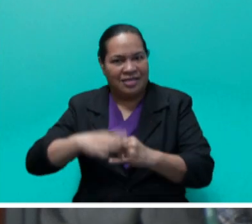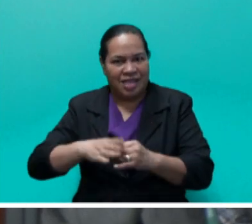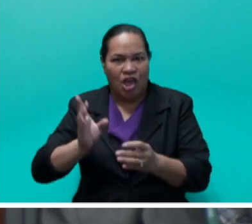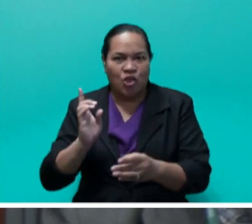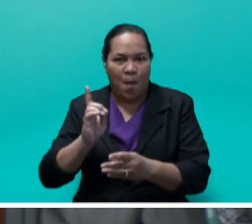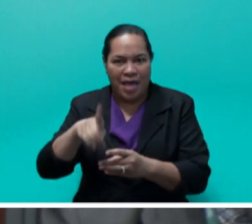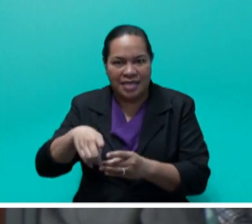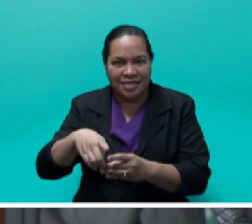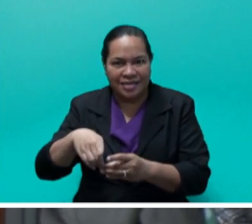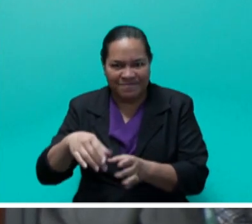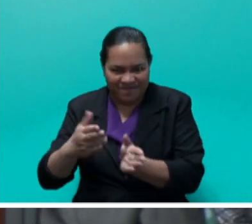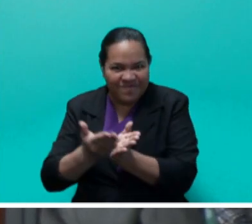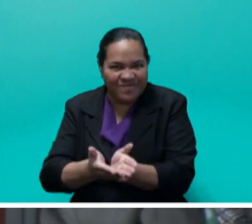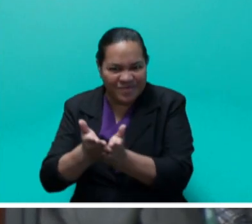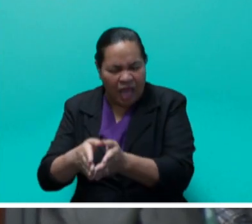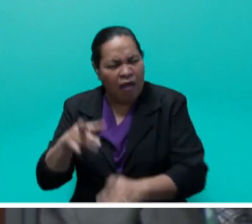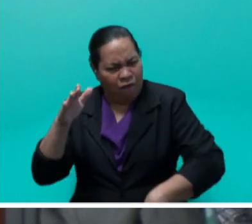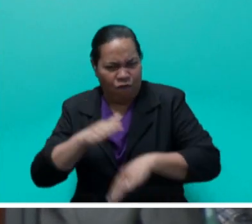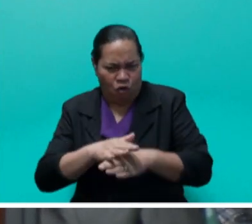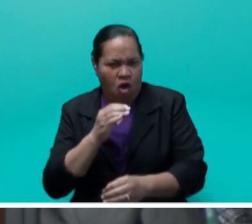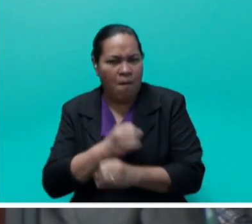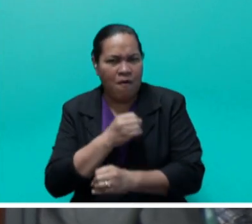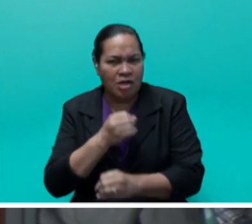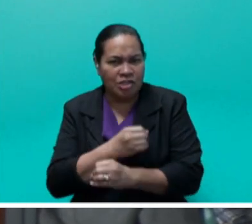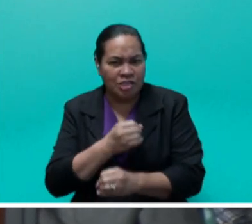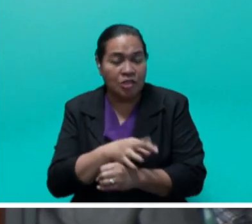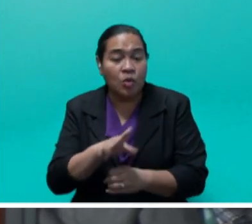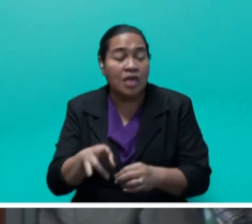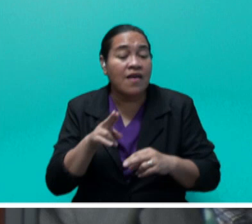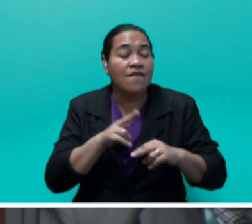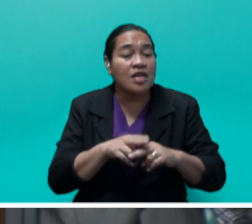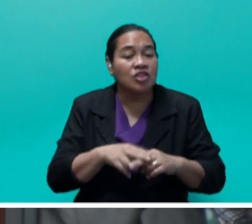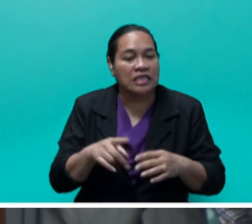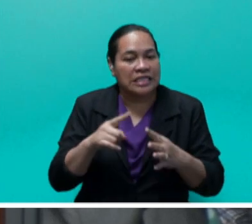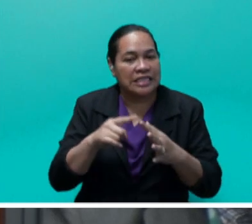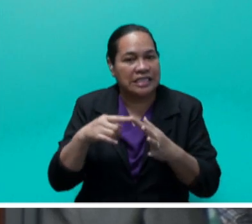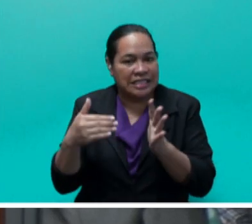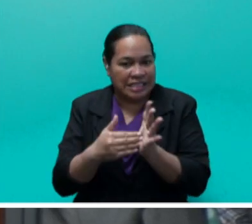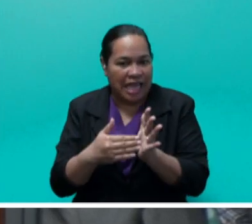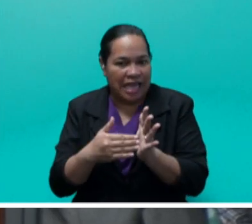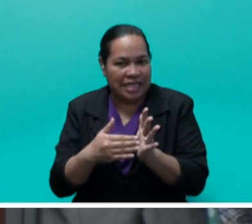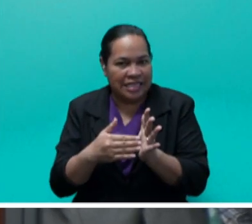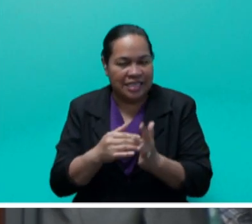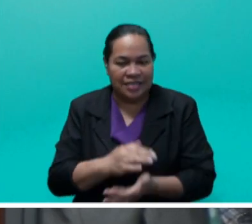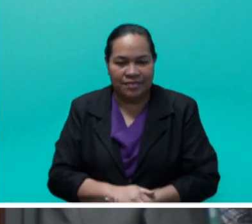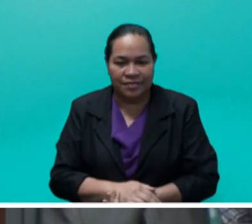region, is fully operational with the Fiji EEZ and in areas beyond national